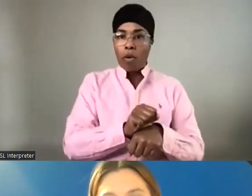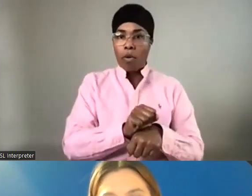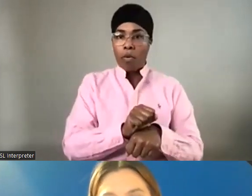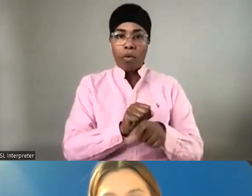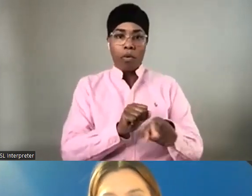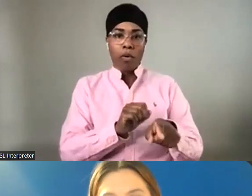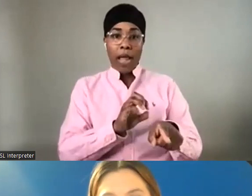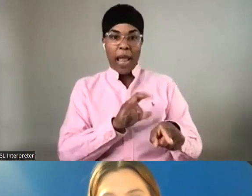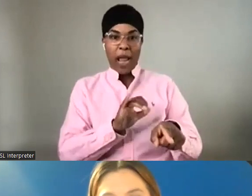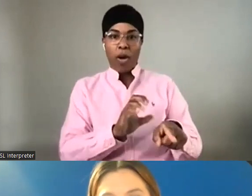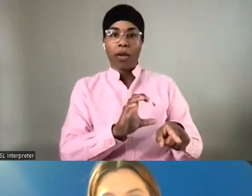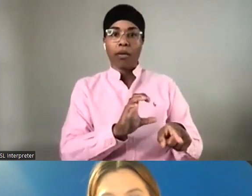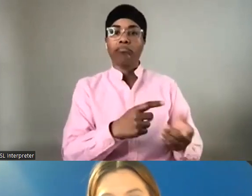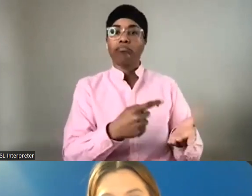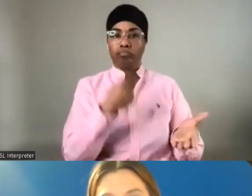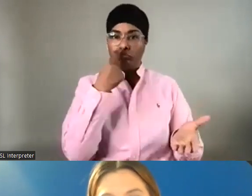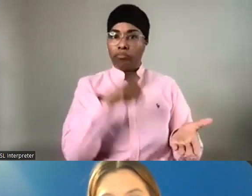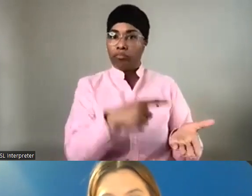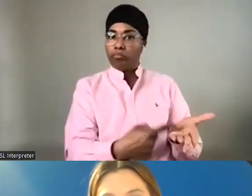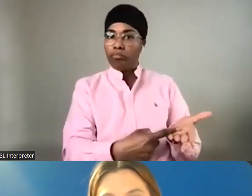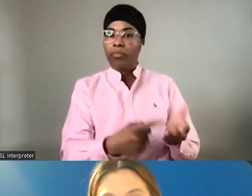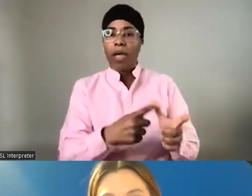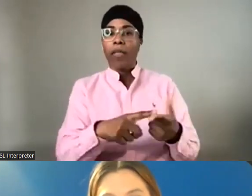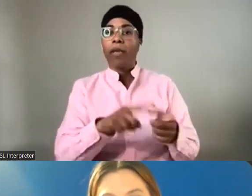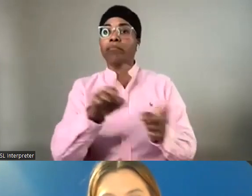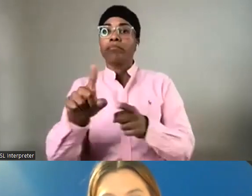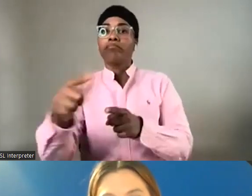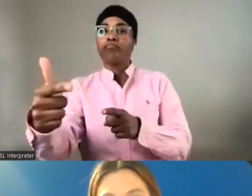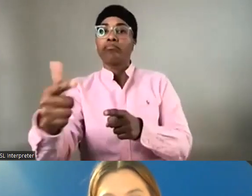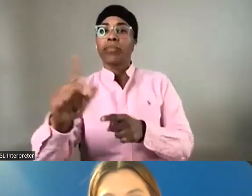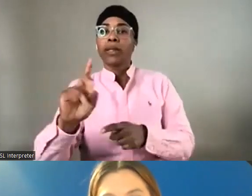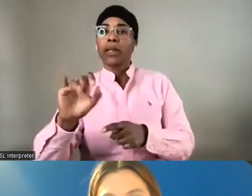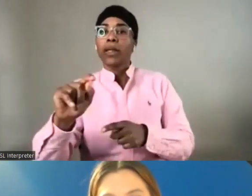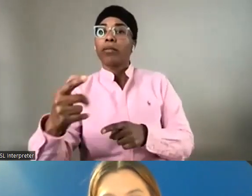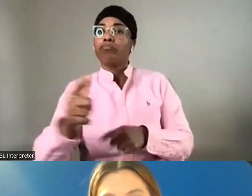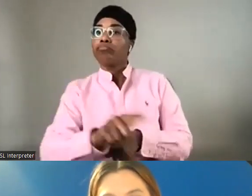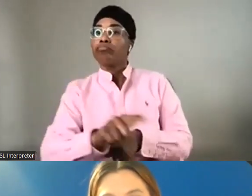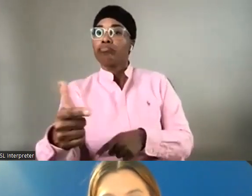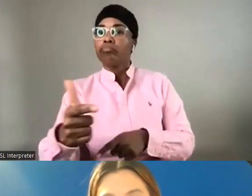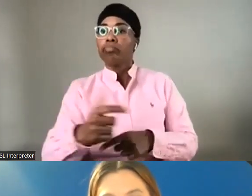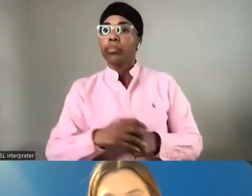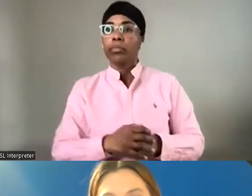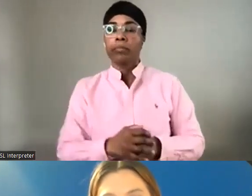if there are specific triggers, and then Keith, I'll ask you to weigh in if you have things set up that way also.